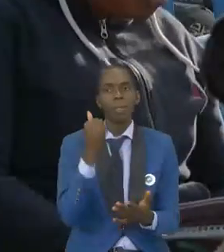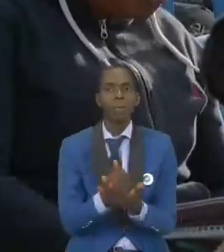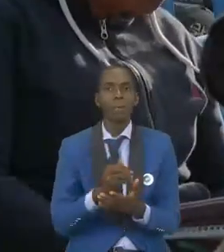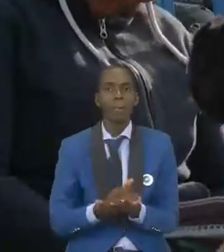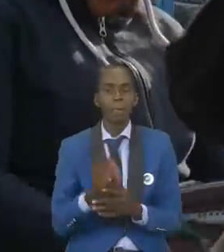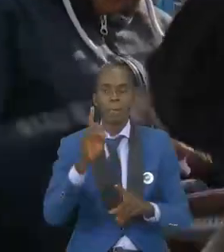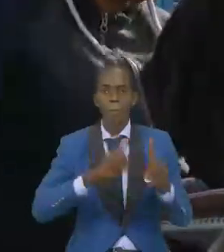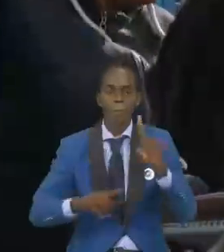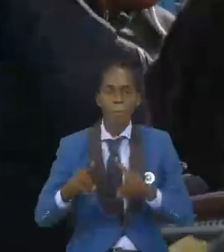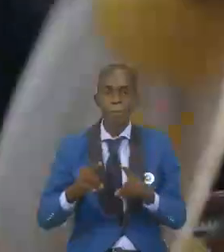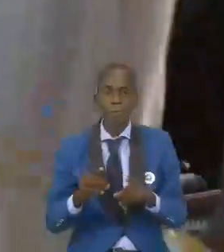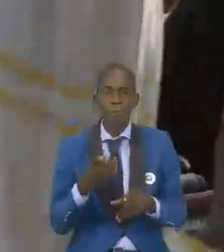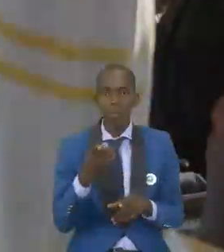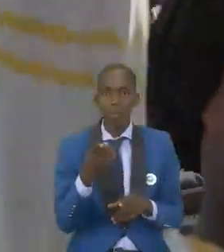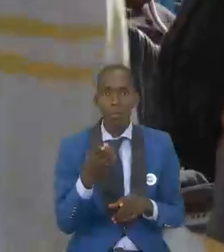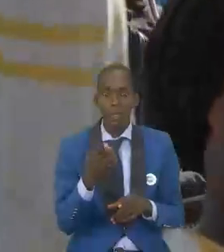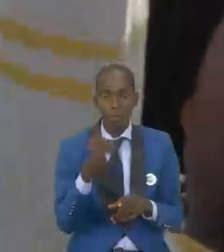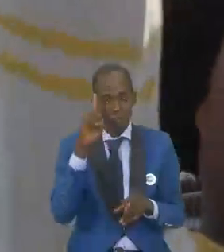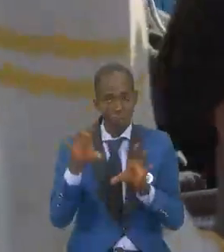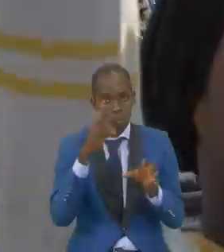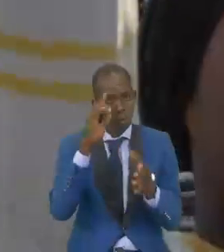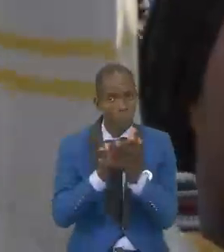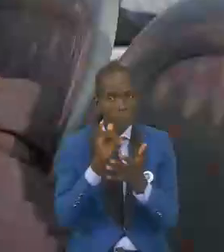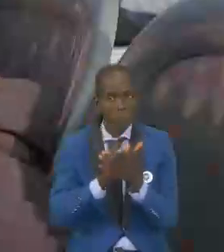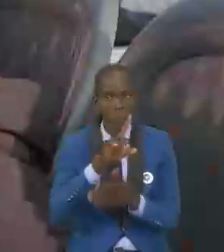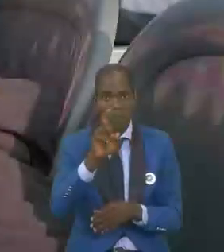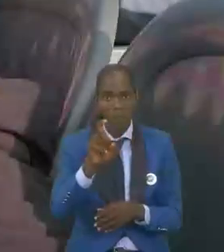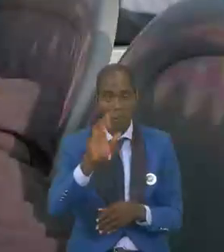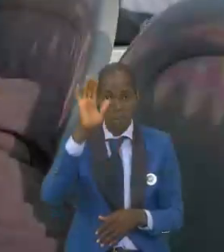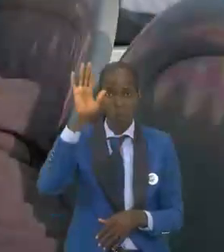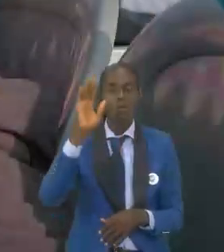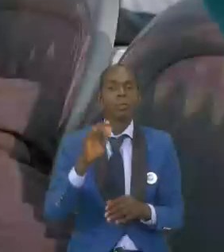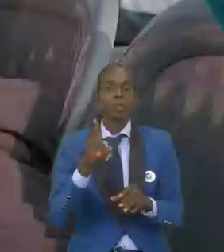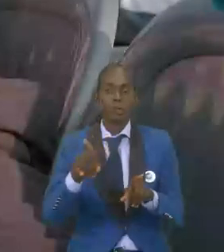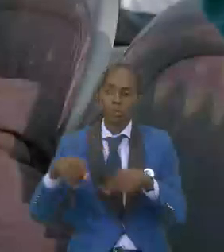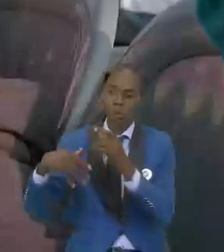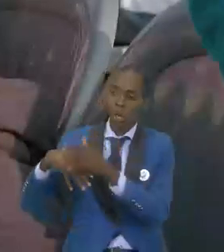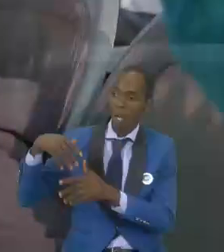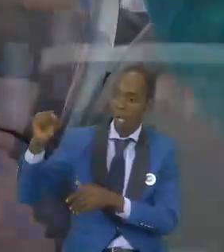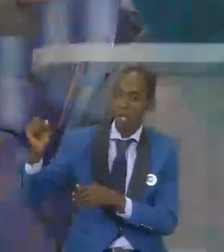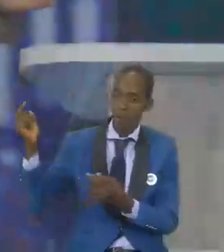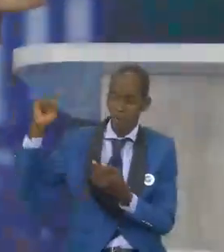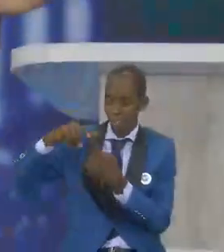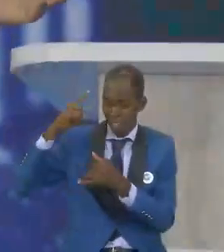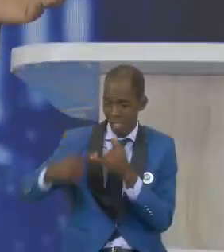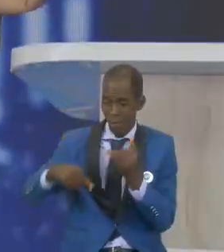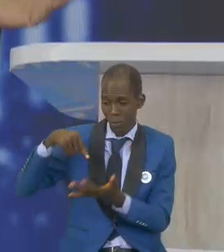Anybody there? You believe that this morning, that throughout till the end of this year, your eyes saw the